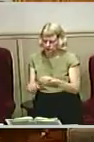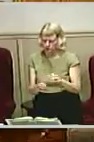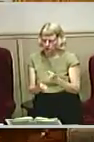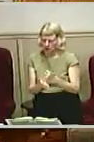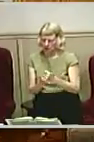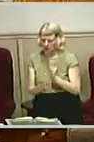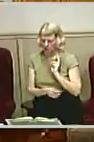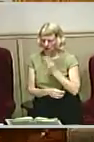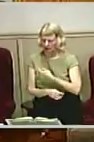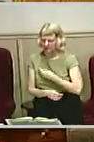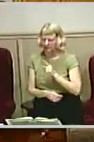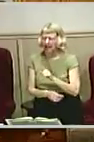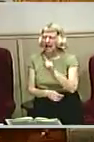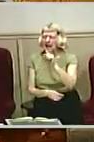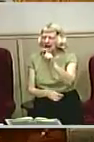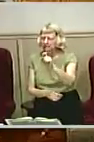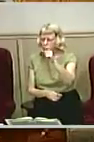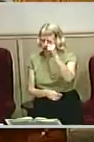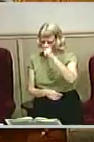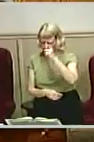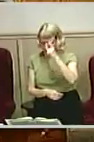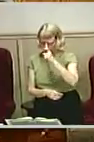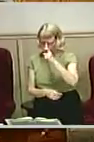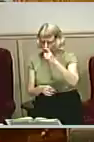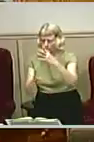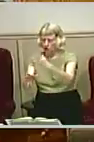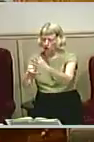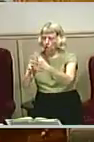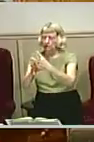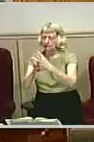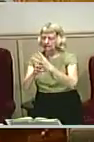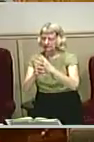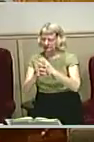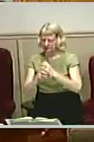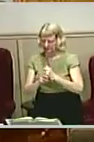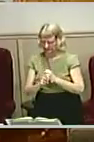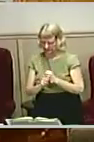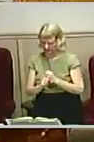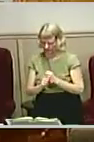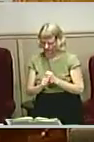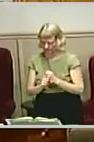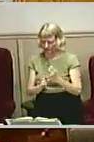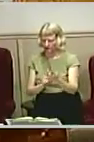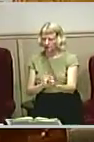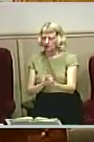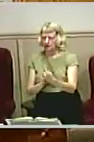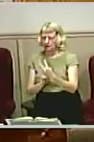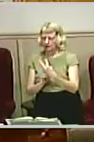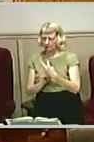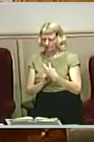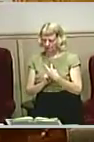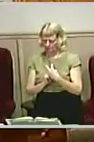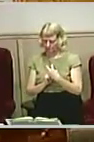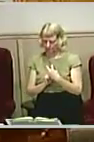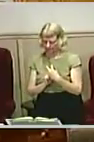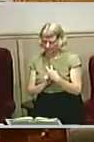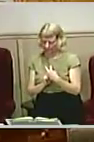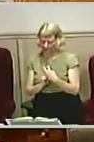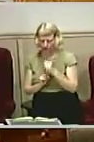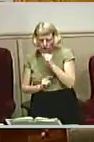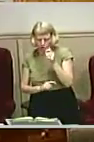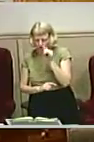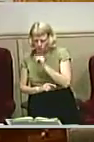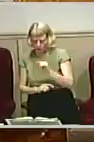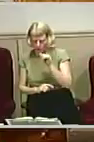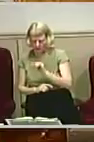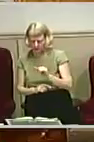to ask for your wisdom, and then as we receive it, help us to really receive it and not be foolish like